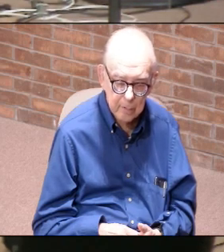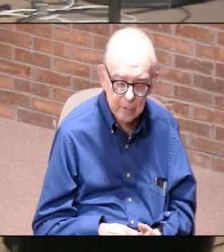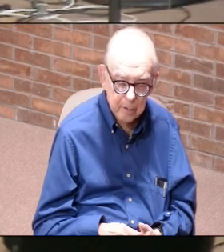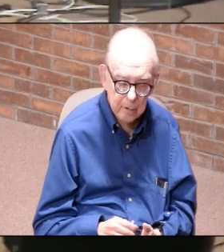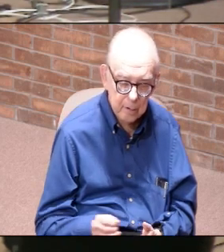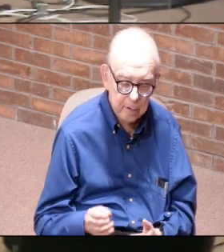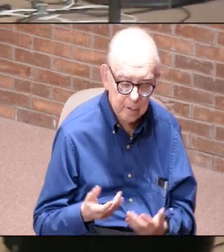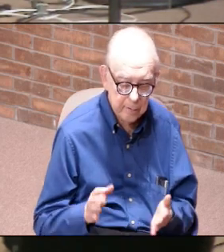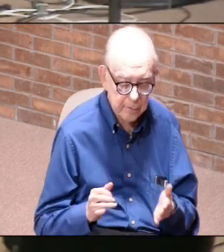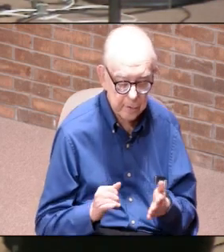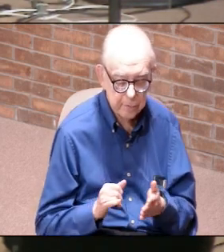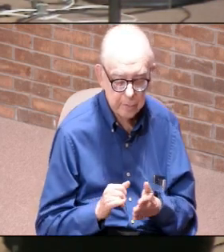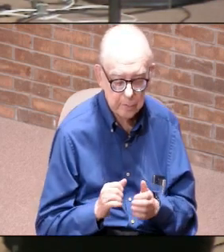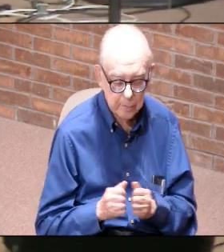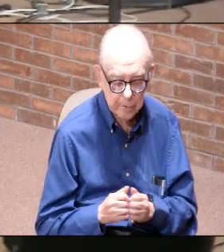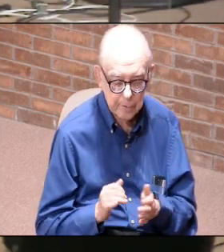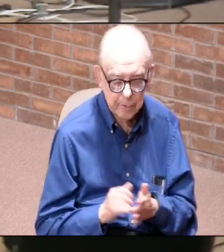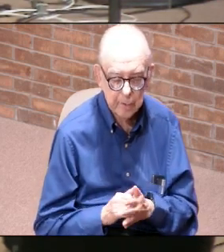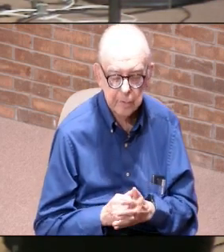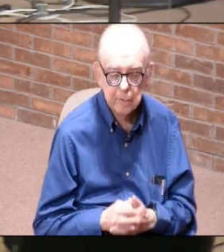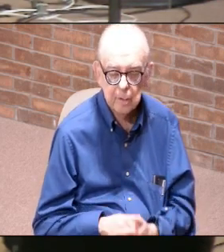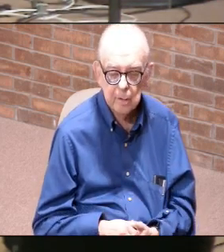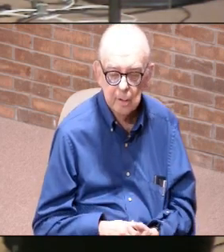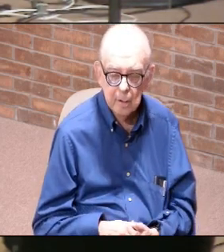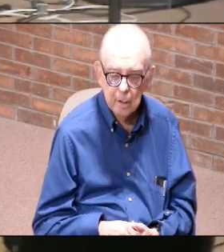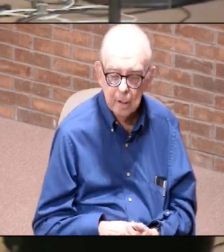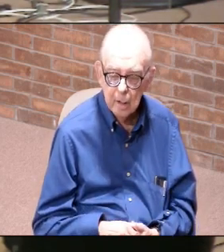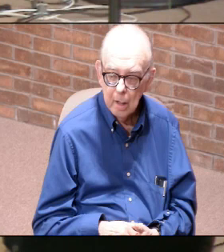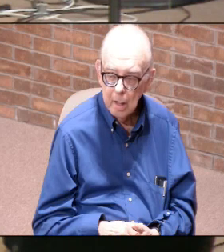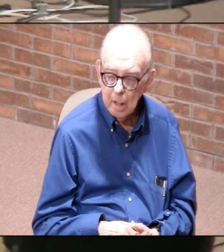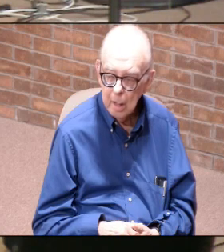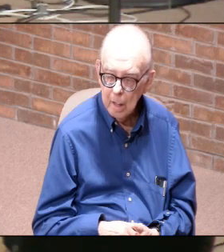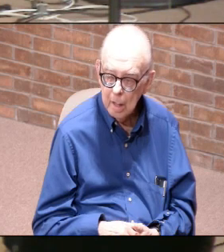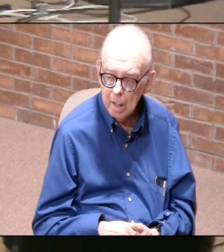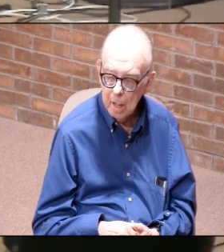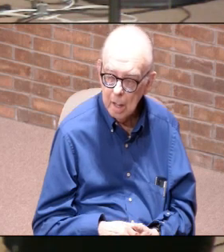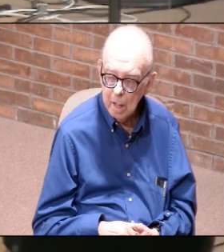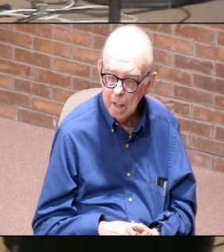I'll finish with this. And